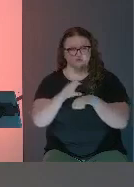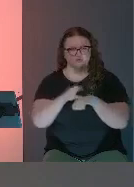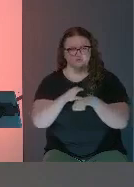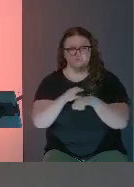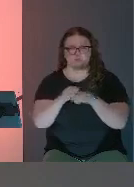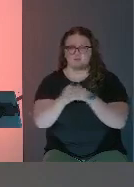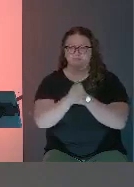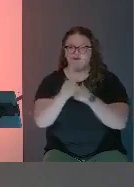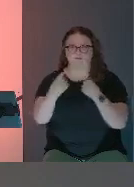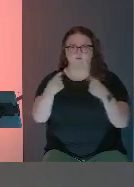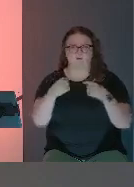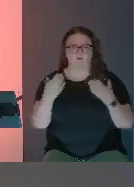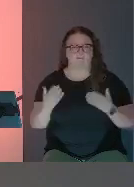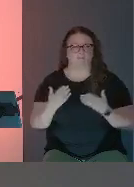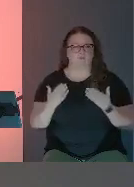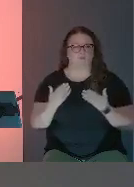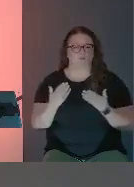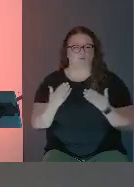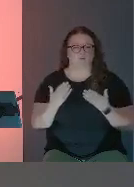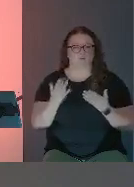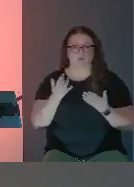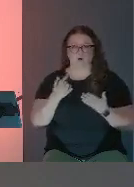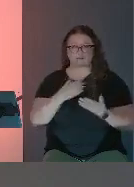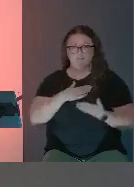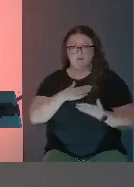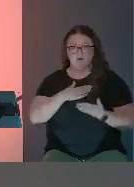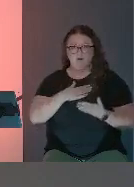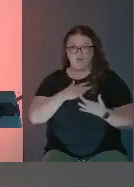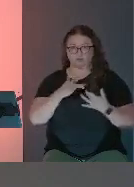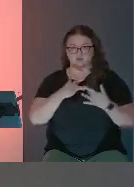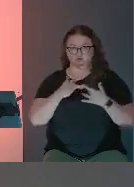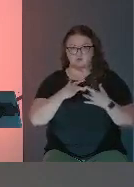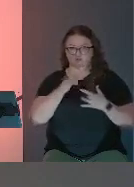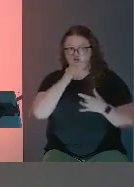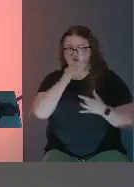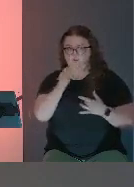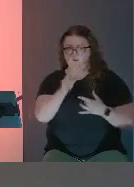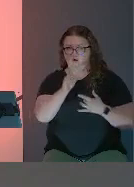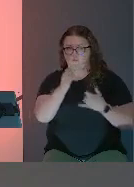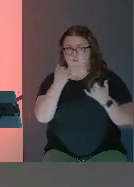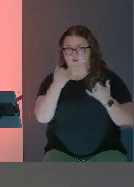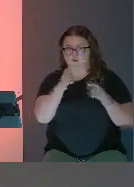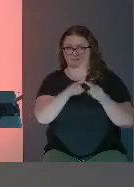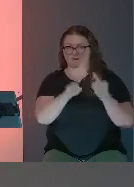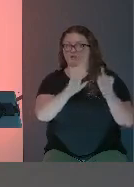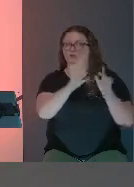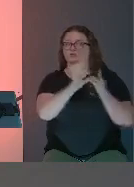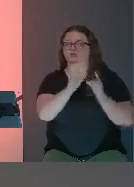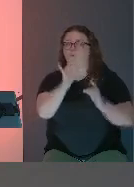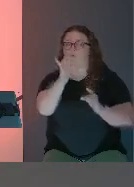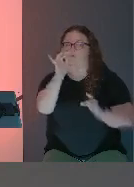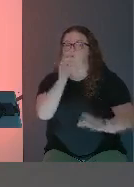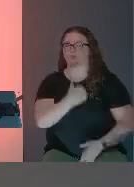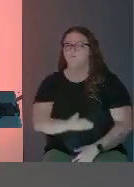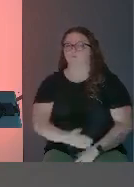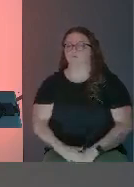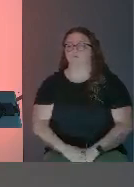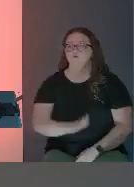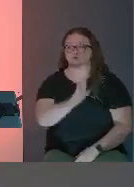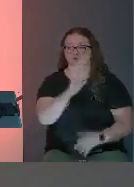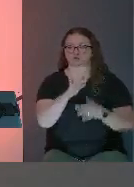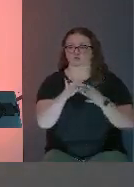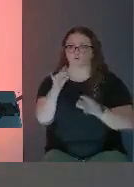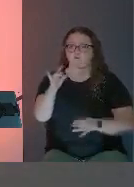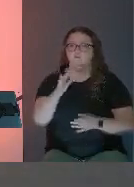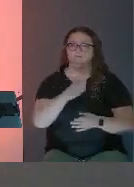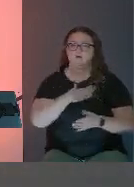would love to have you. I would love to meet you, because my concern is not where you're at, but your soul. Your soul is